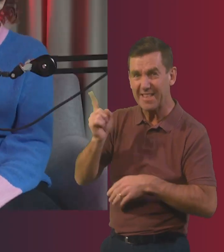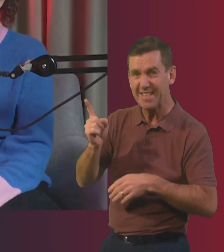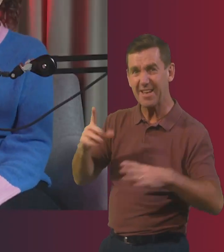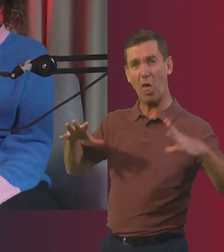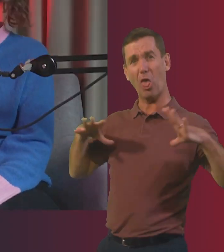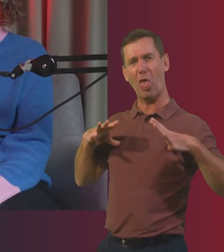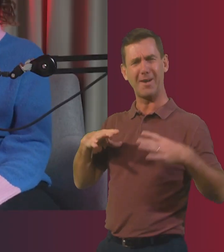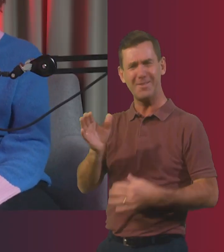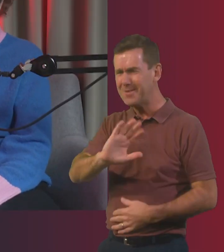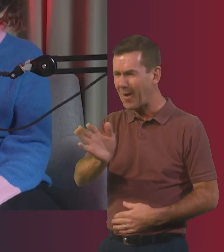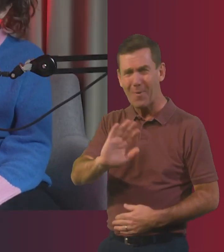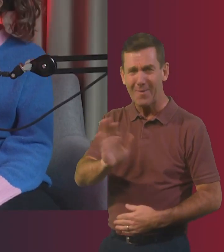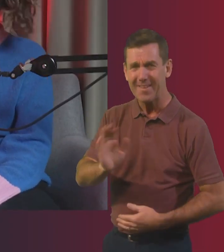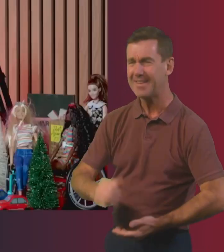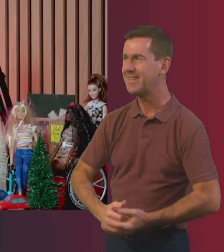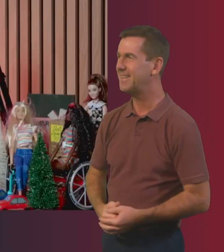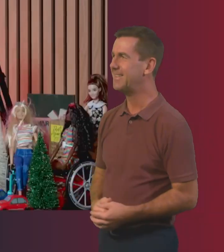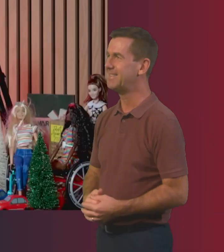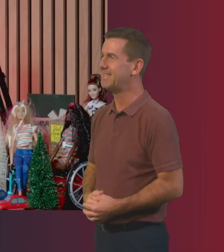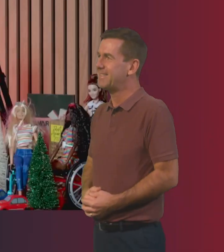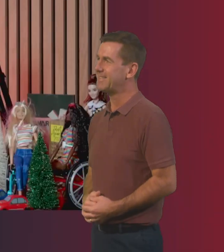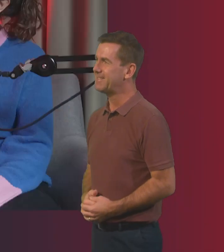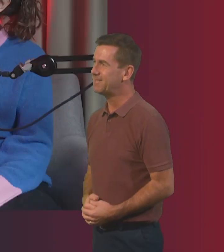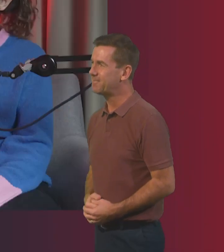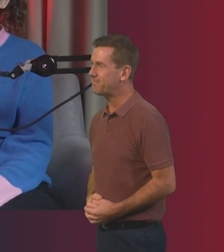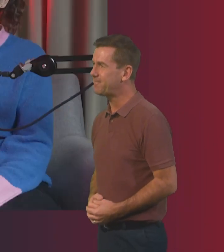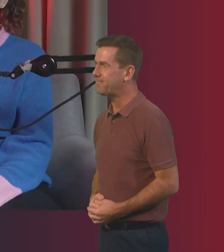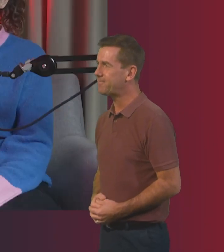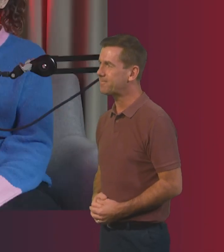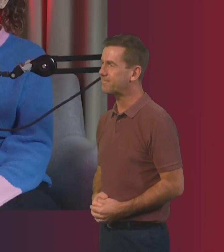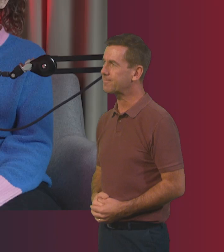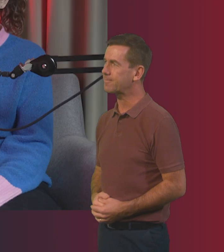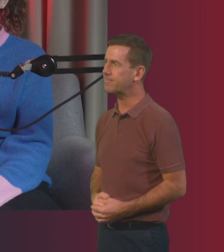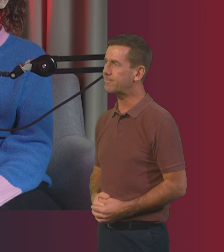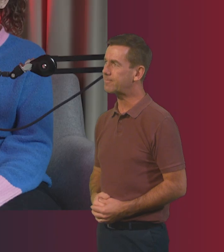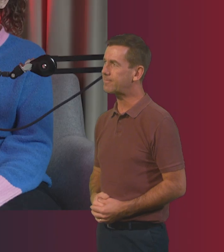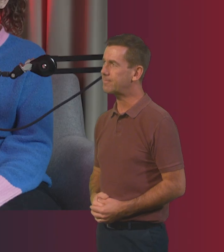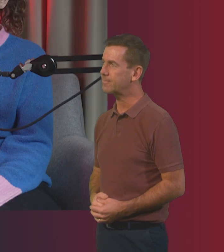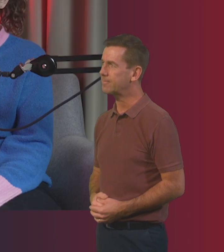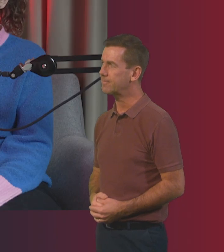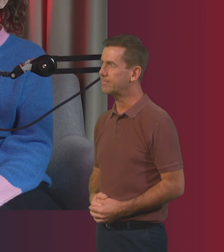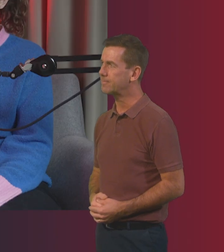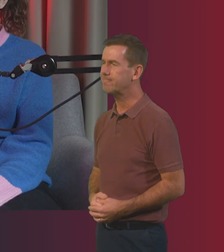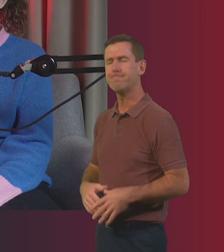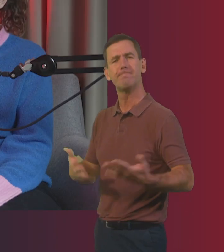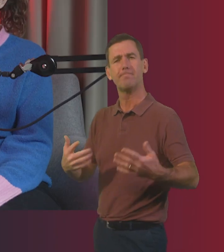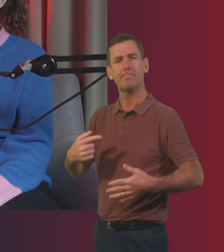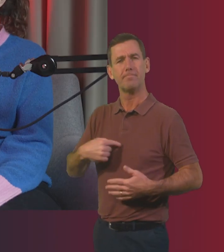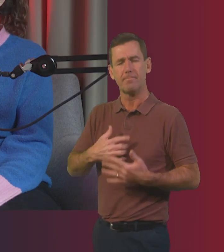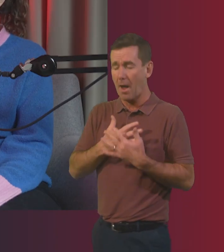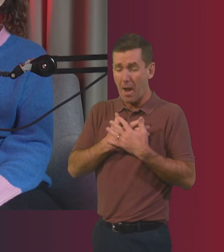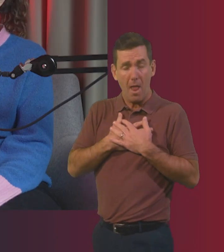I was going to say, yeah, wouldn't blame you. It's one of those things. I love it.